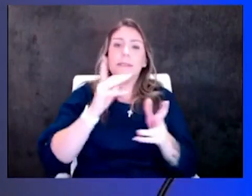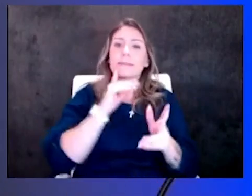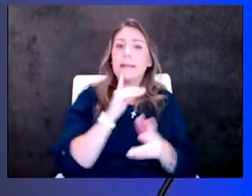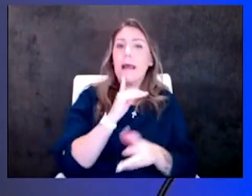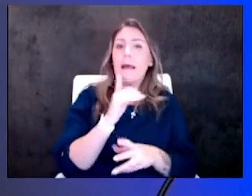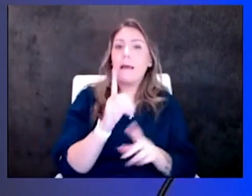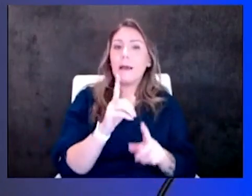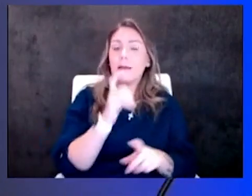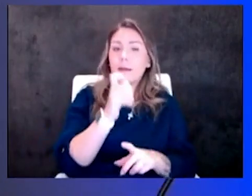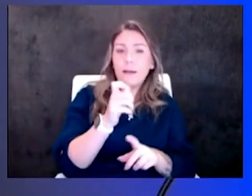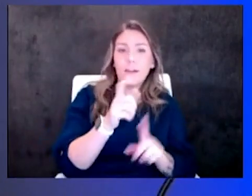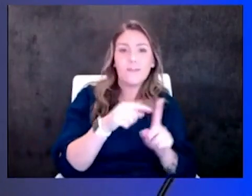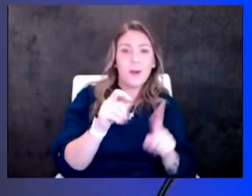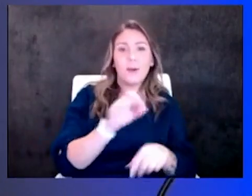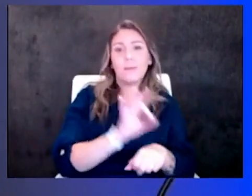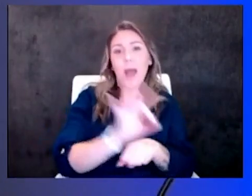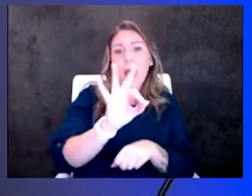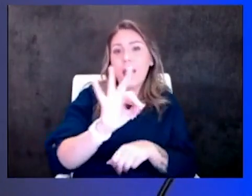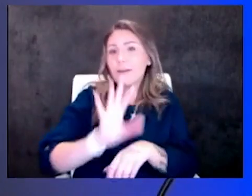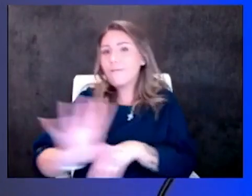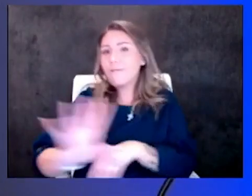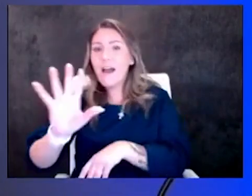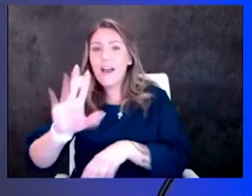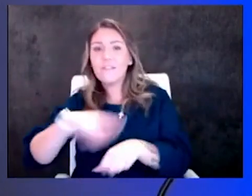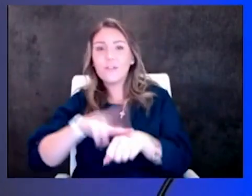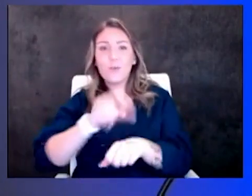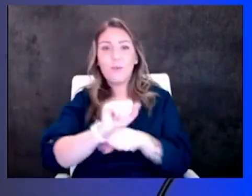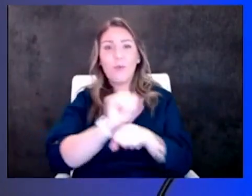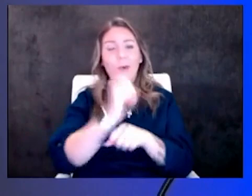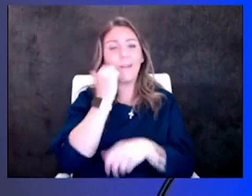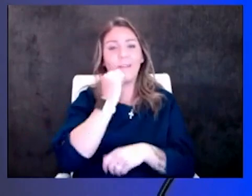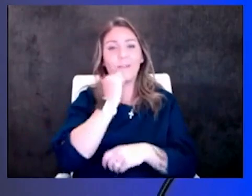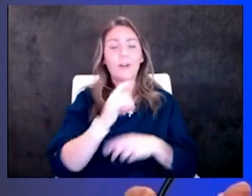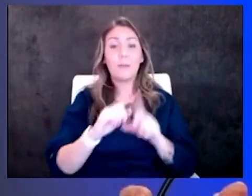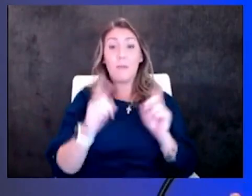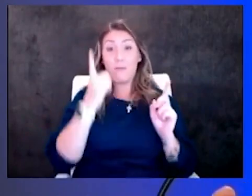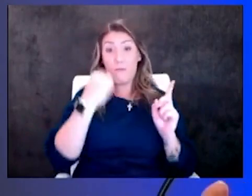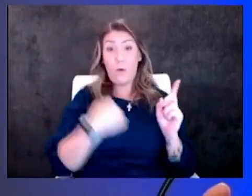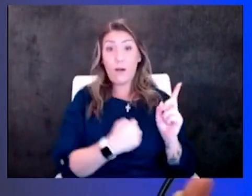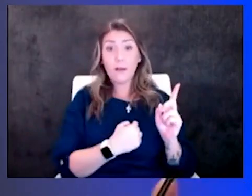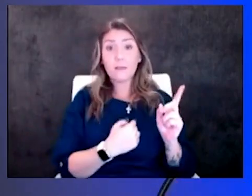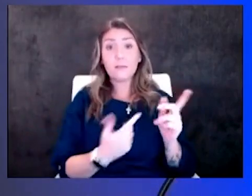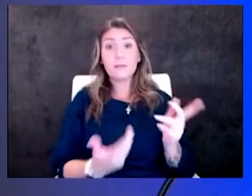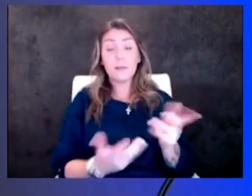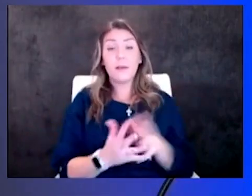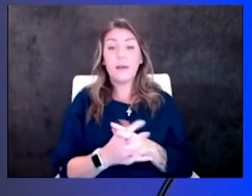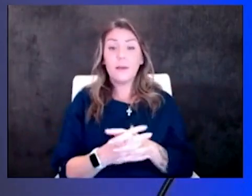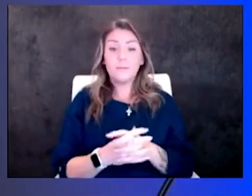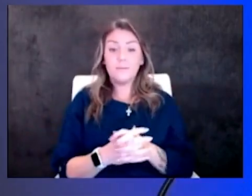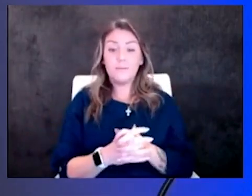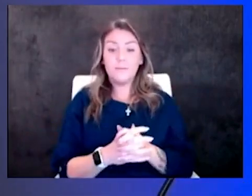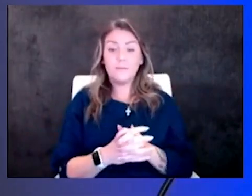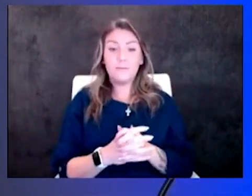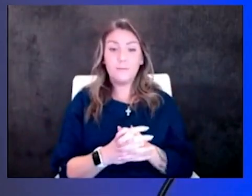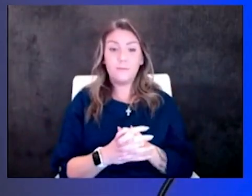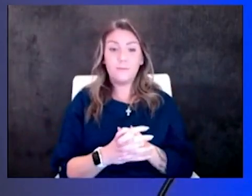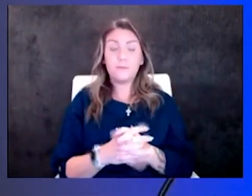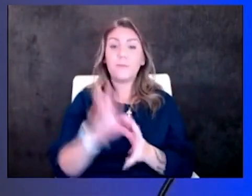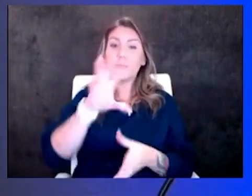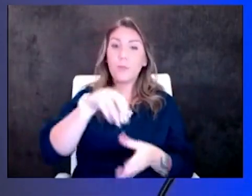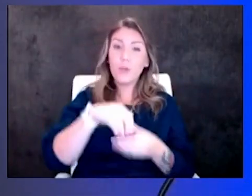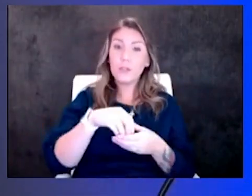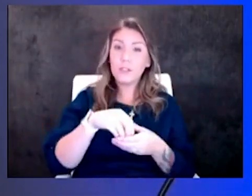that. But I think to us who have participated in building this